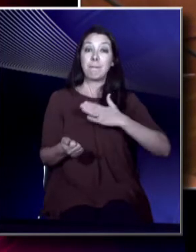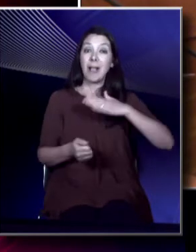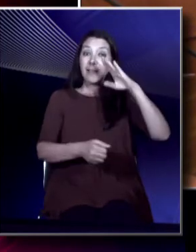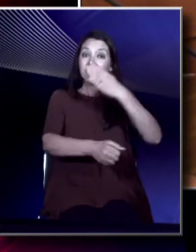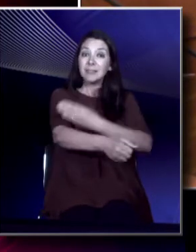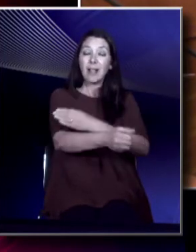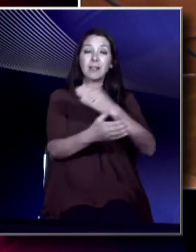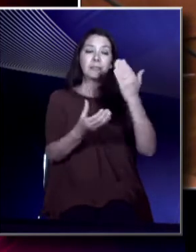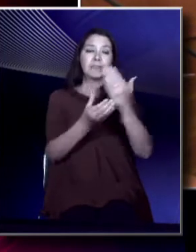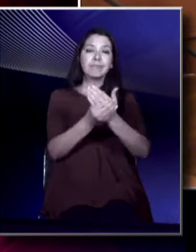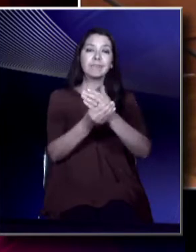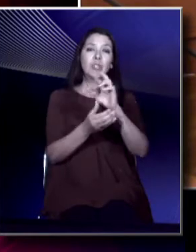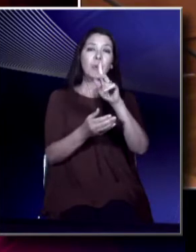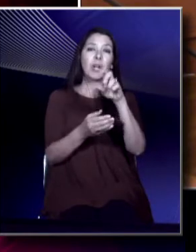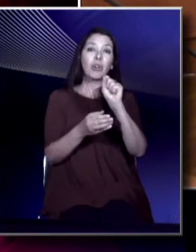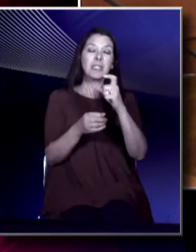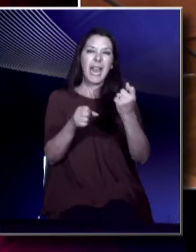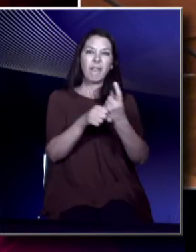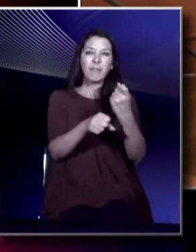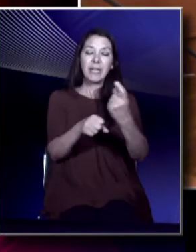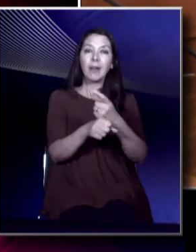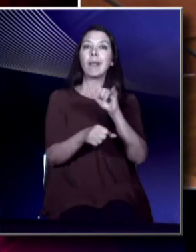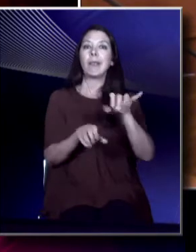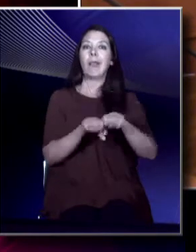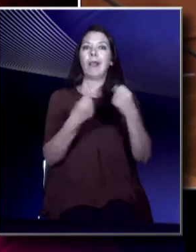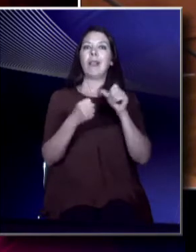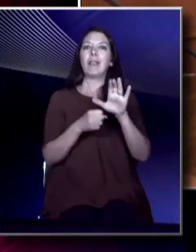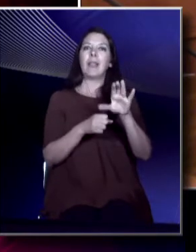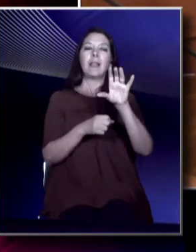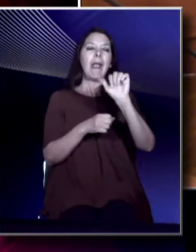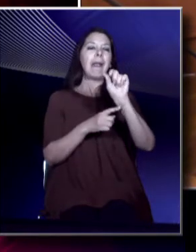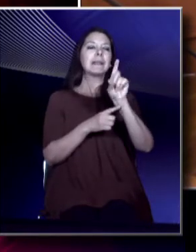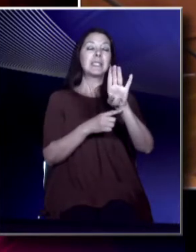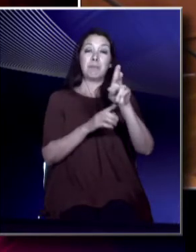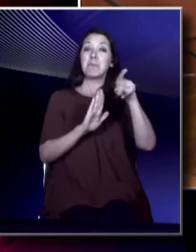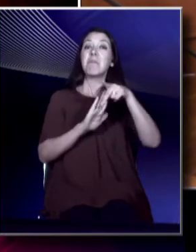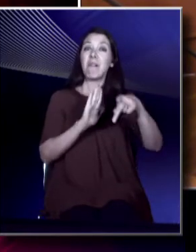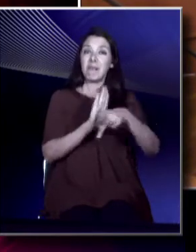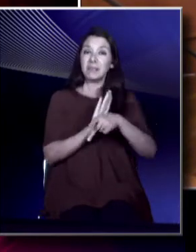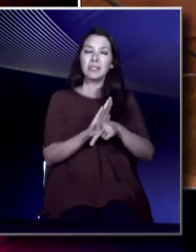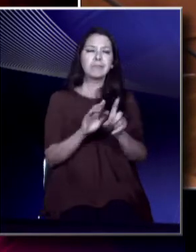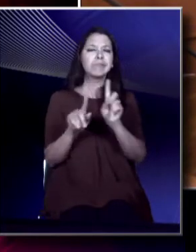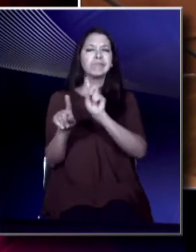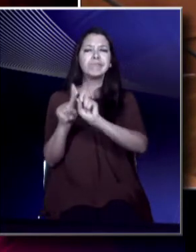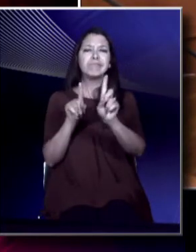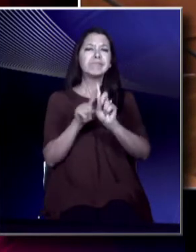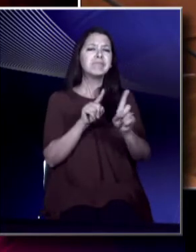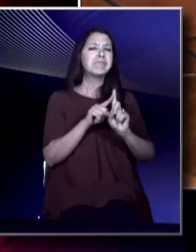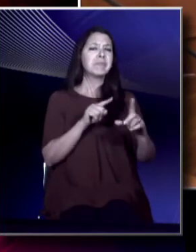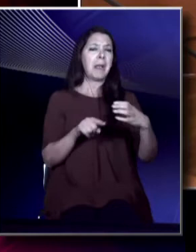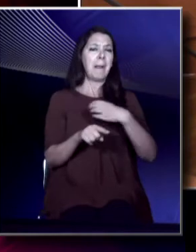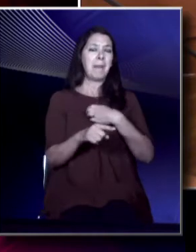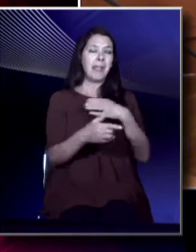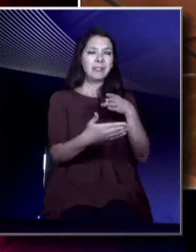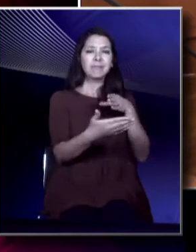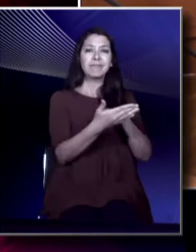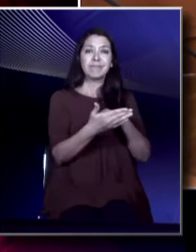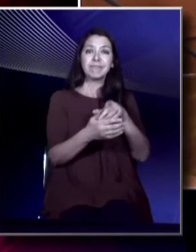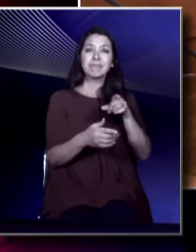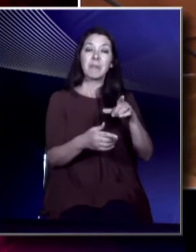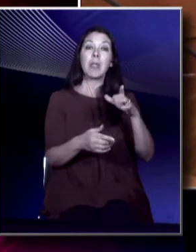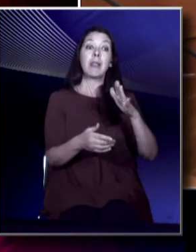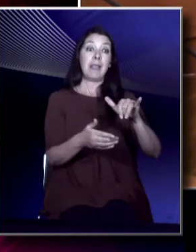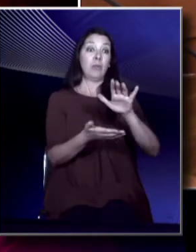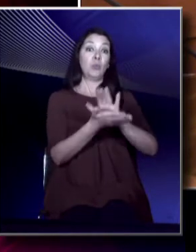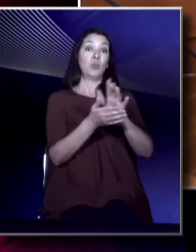year, which is also a violation of ASDB's record retention policy. Numerous additional state complaints have been filed and won against my